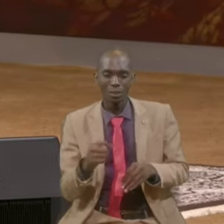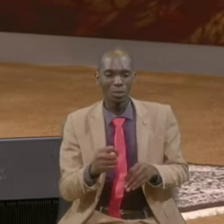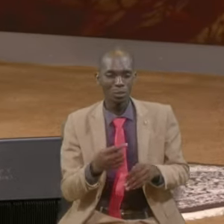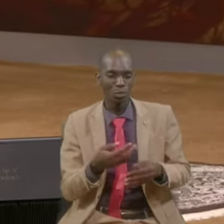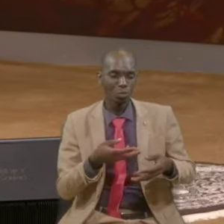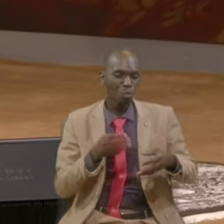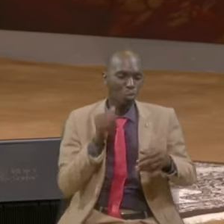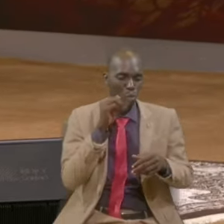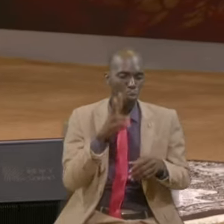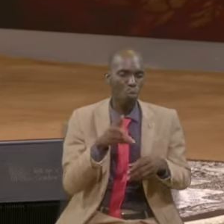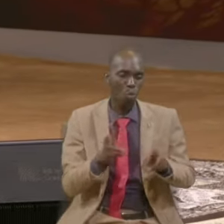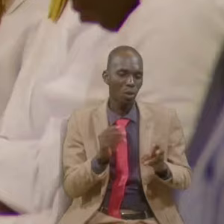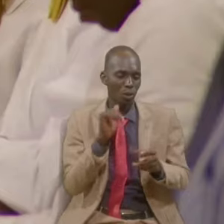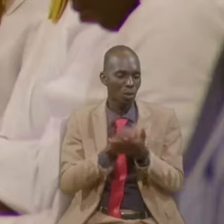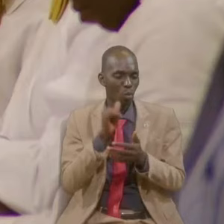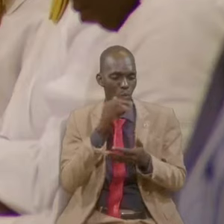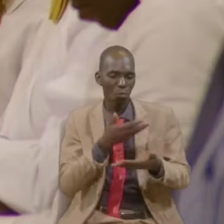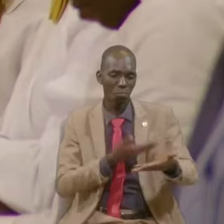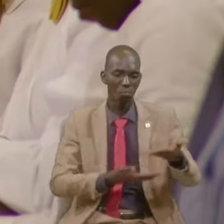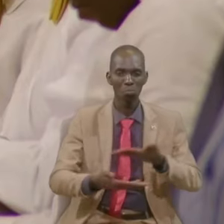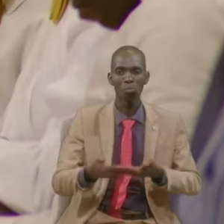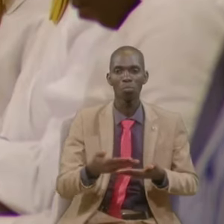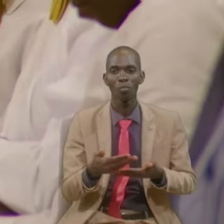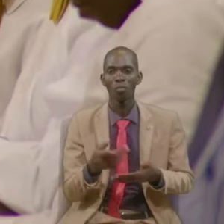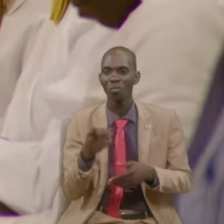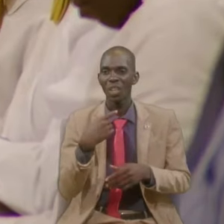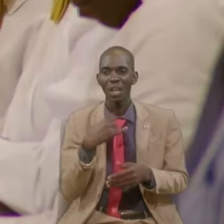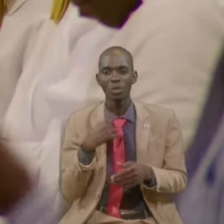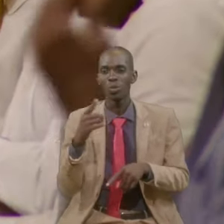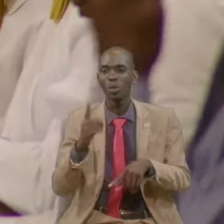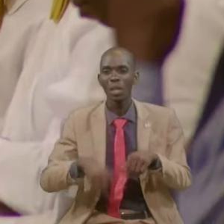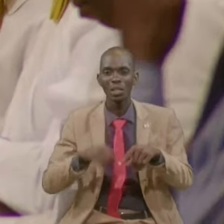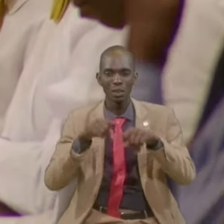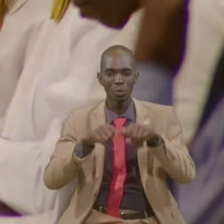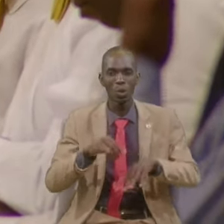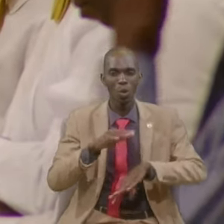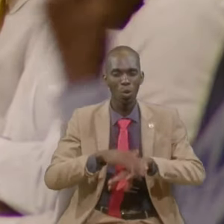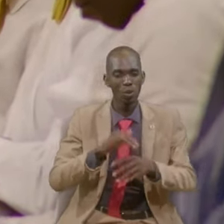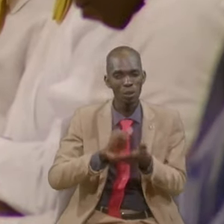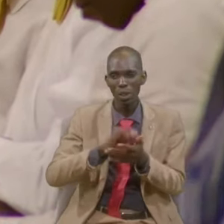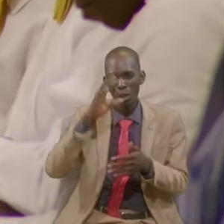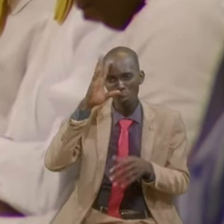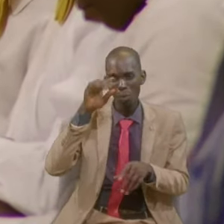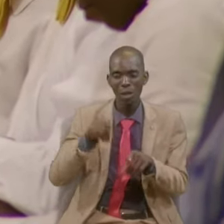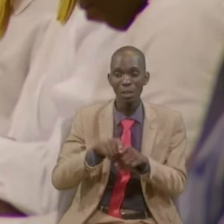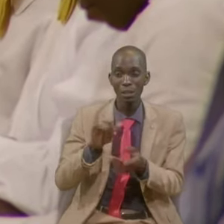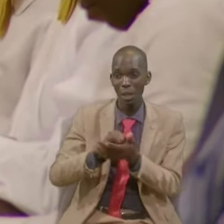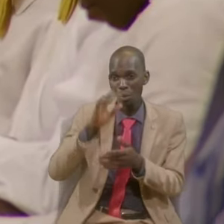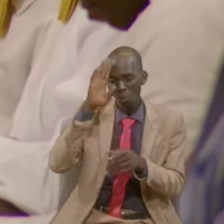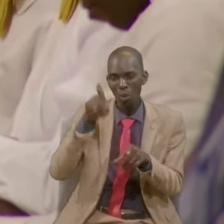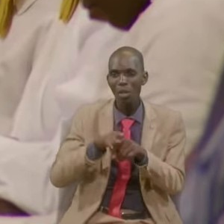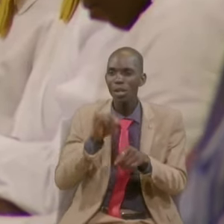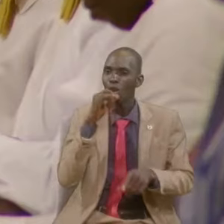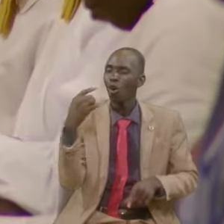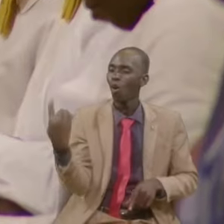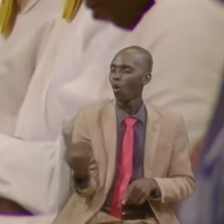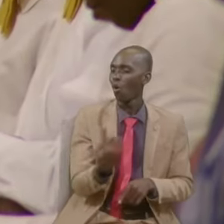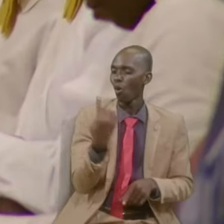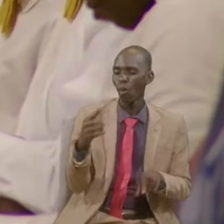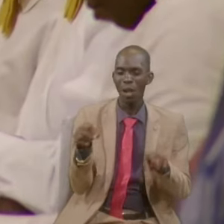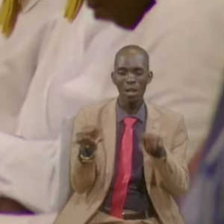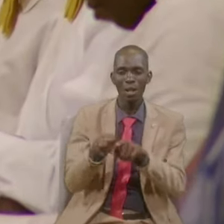You cannot say, I depend on brother so-and-so, that's exactly how he will act. No,